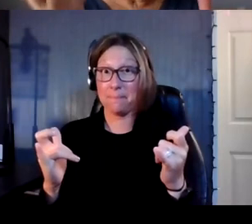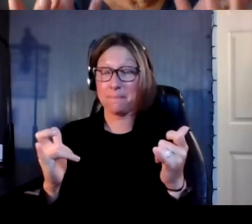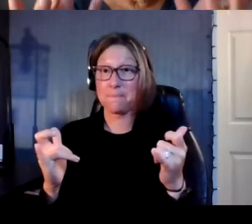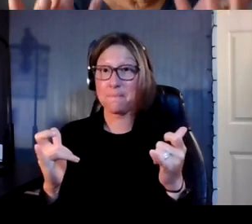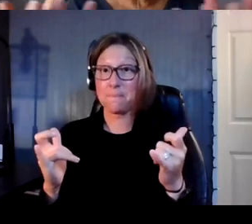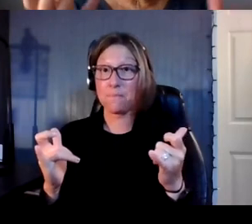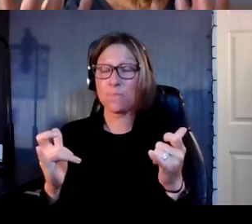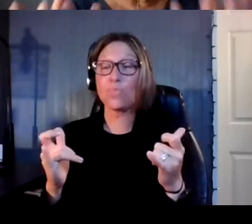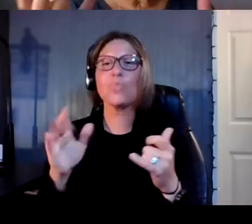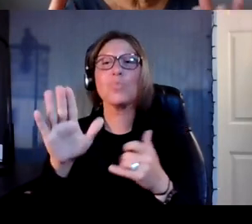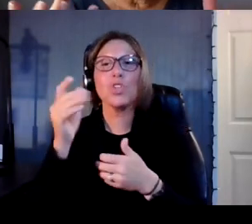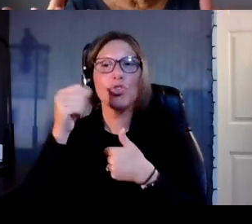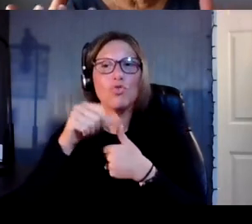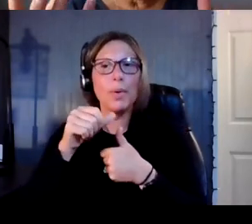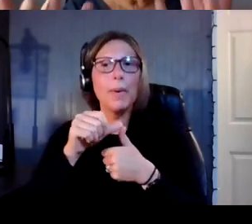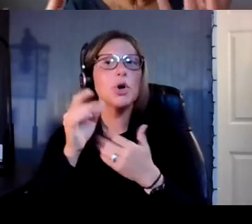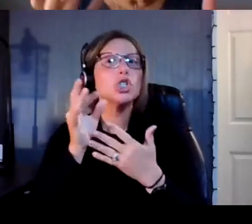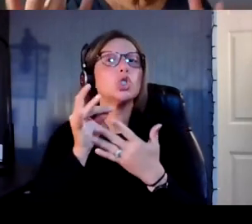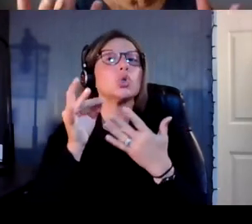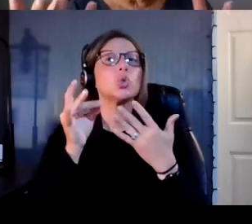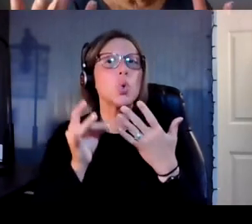remember, when we start with choice making